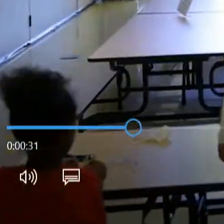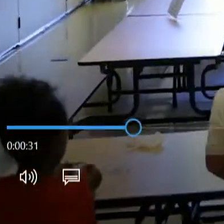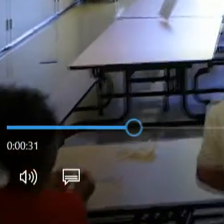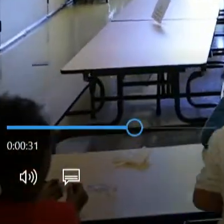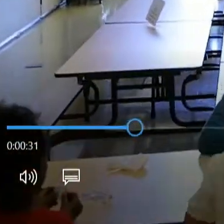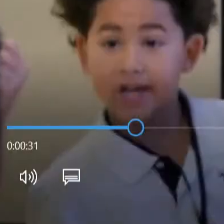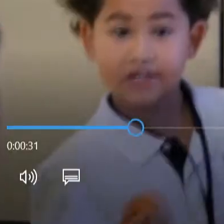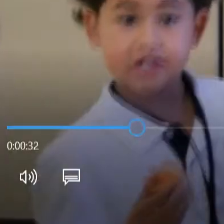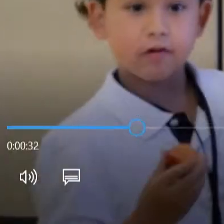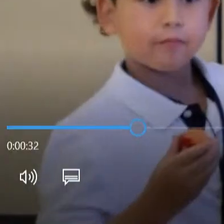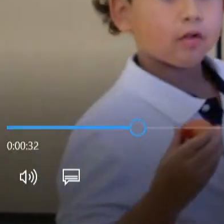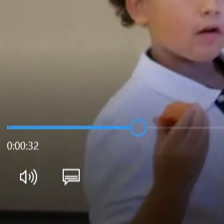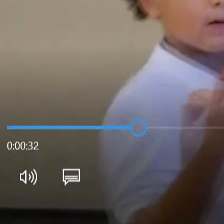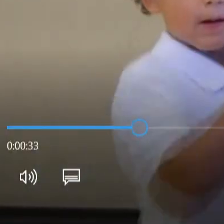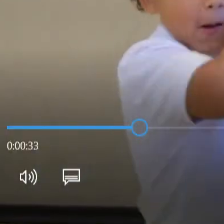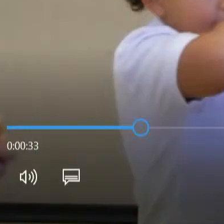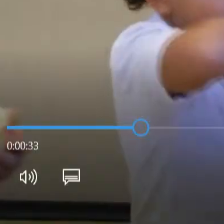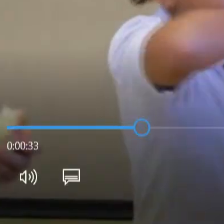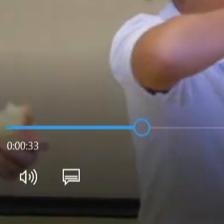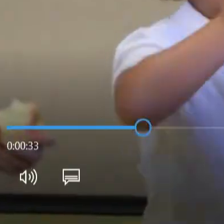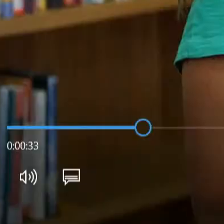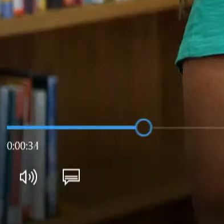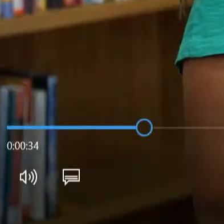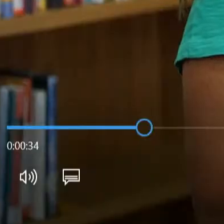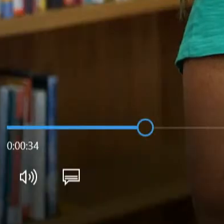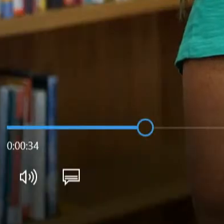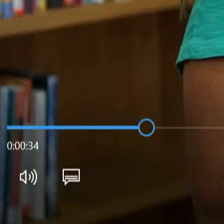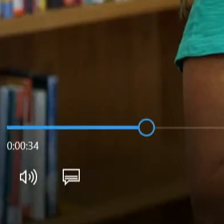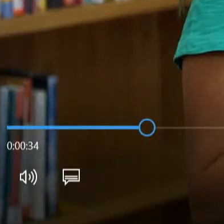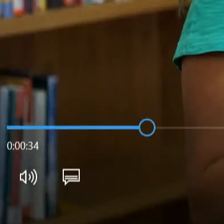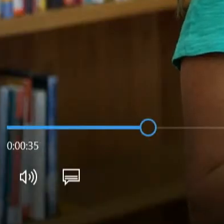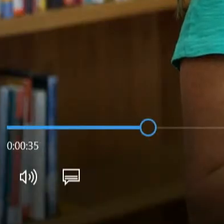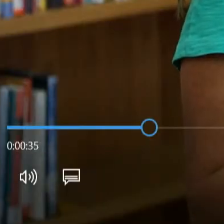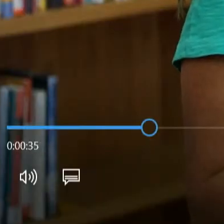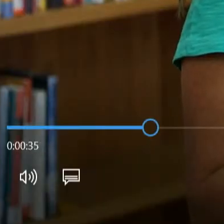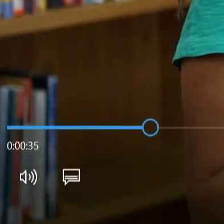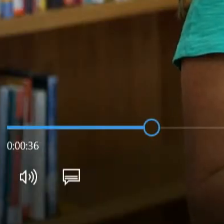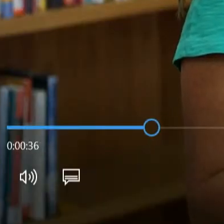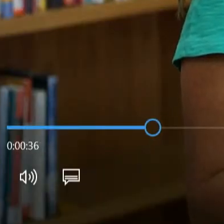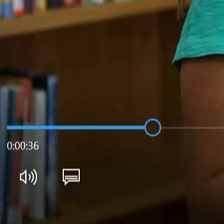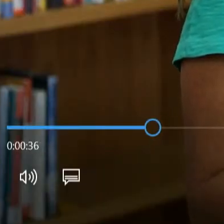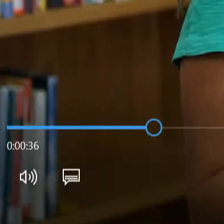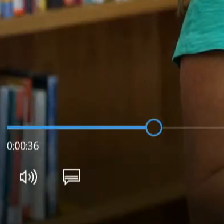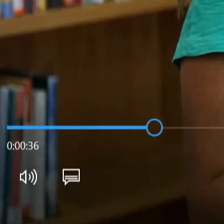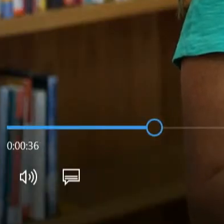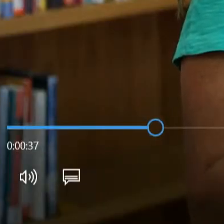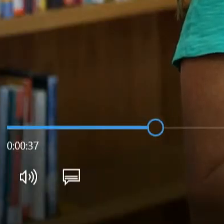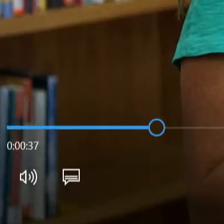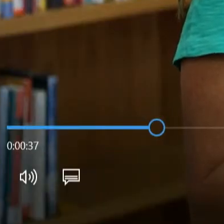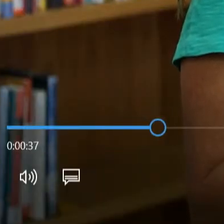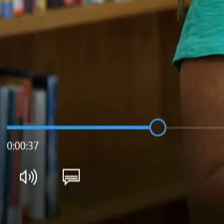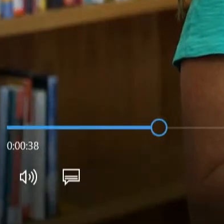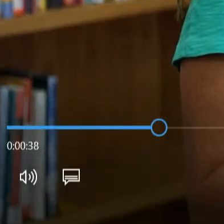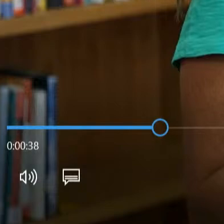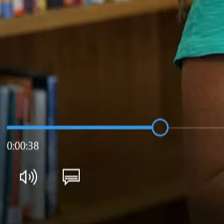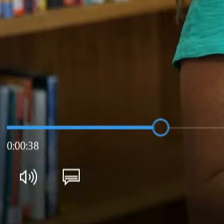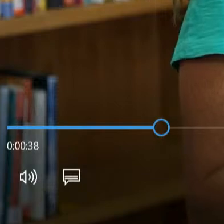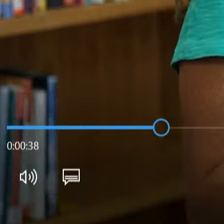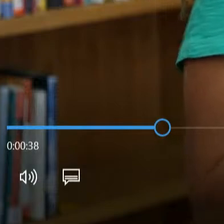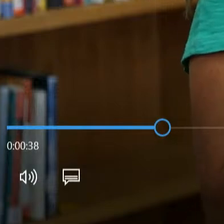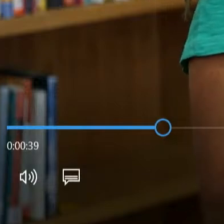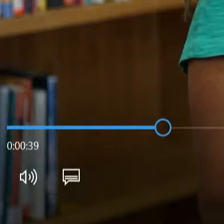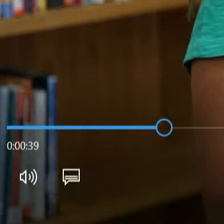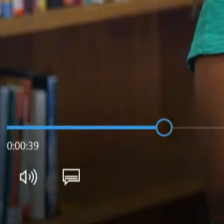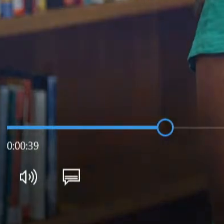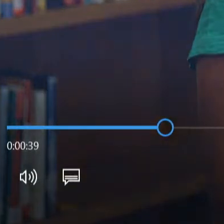needed a behavioral coach who could be beside of us watching, observing, giving us that next step. If we weren't successful, encouraging us